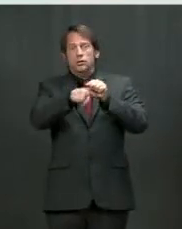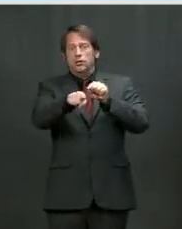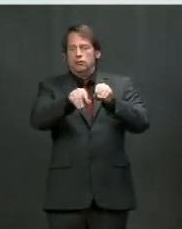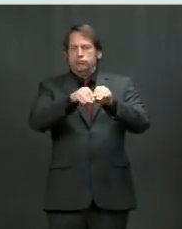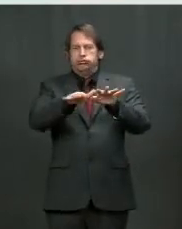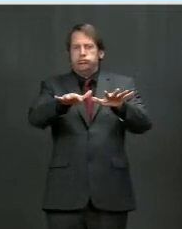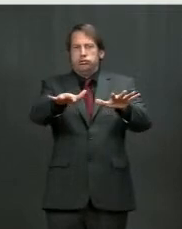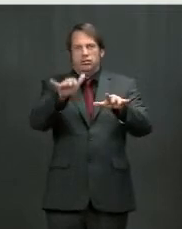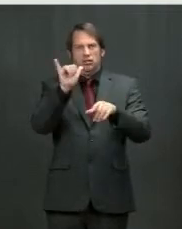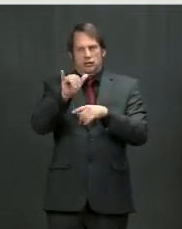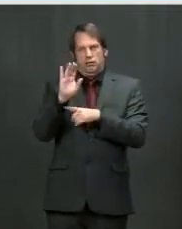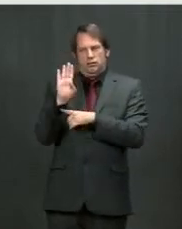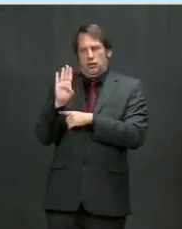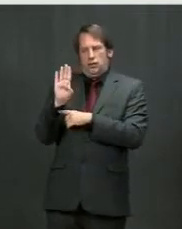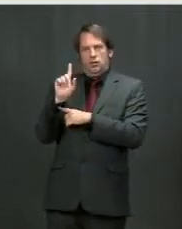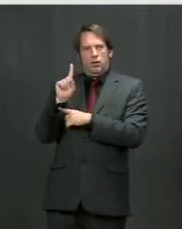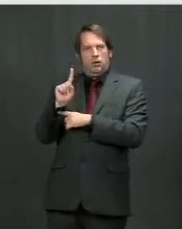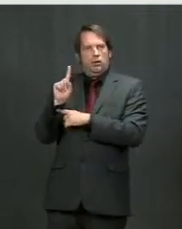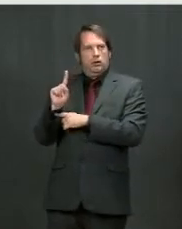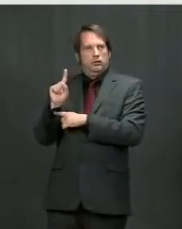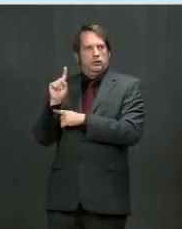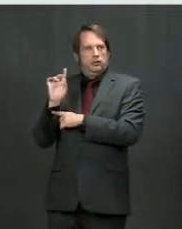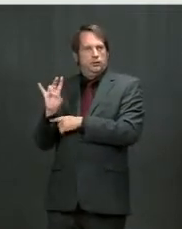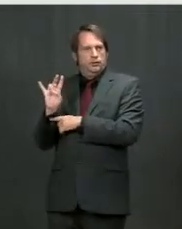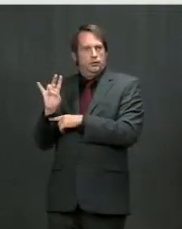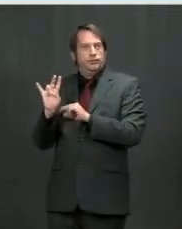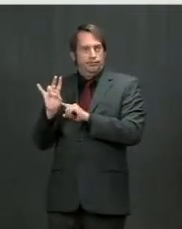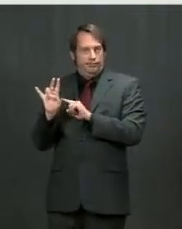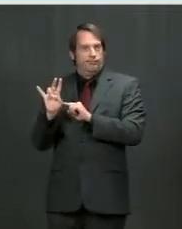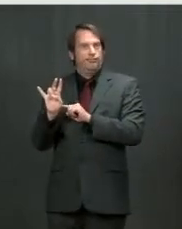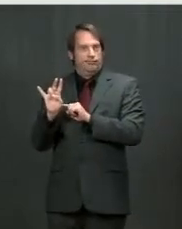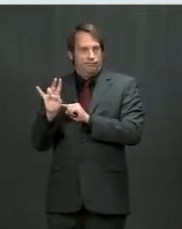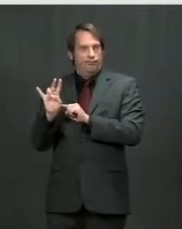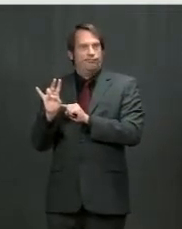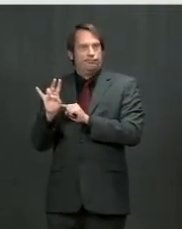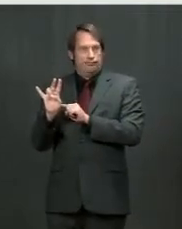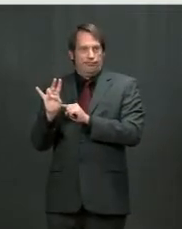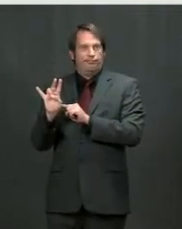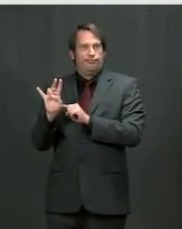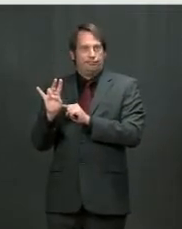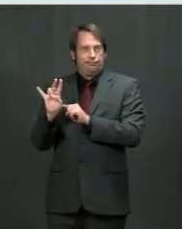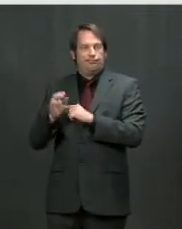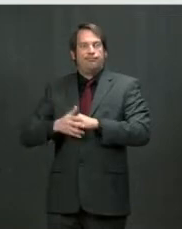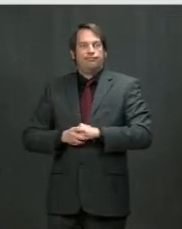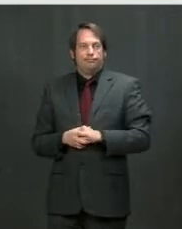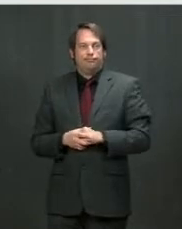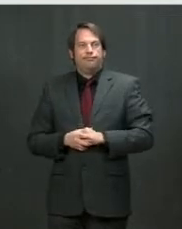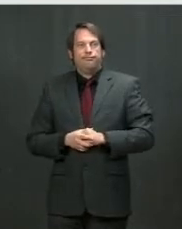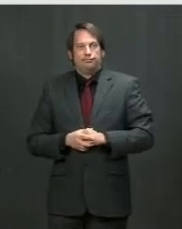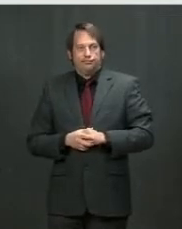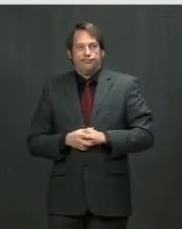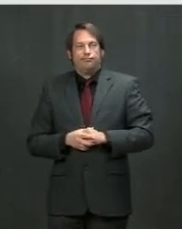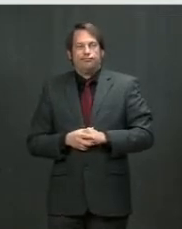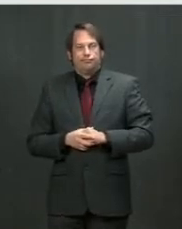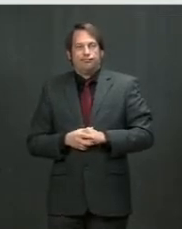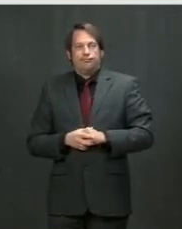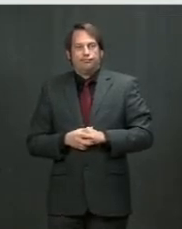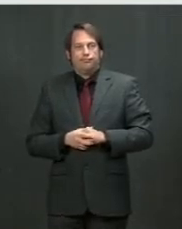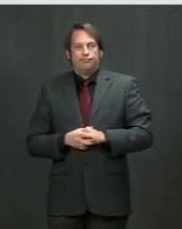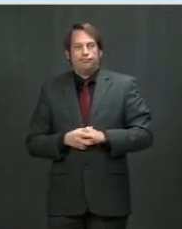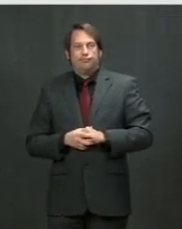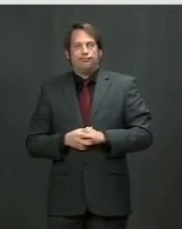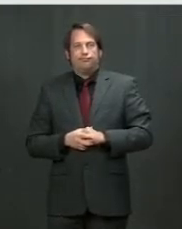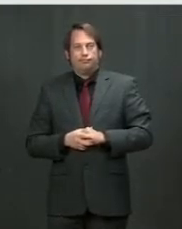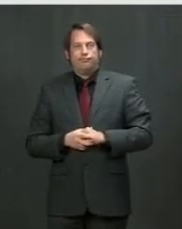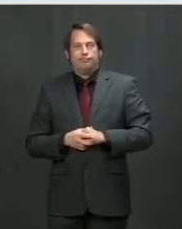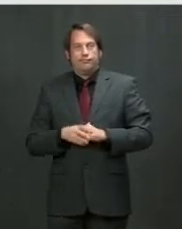States. Testing remains an important strategy to rapidly identify and isolate infectious individuals,